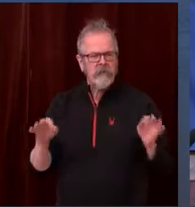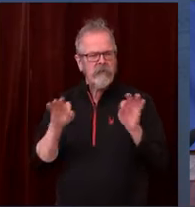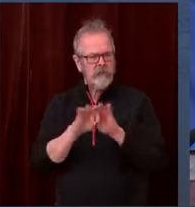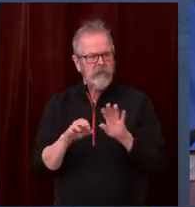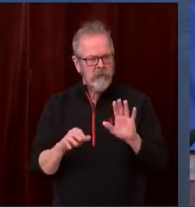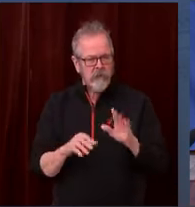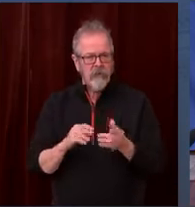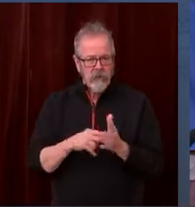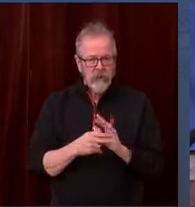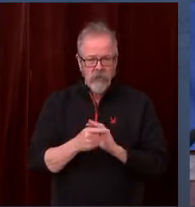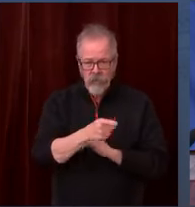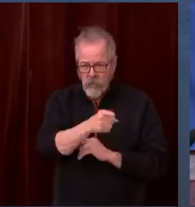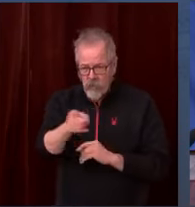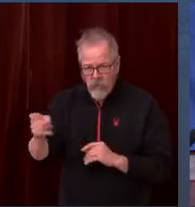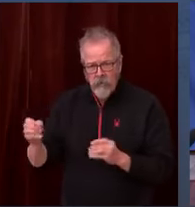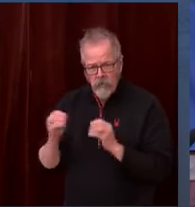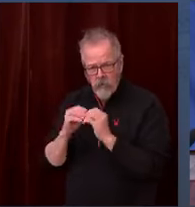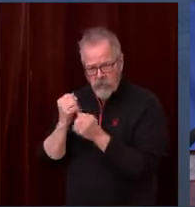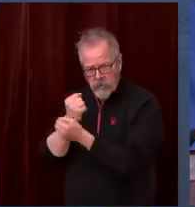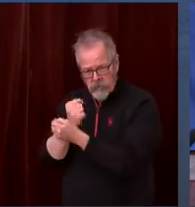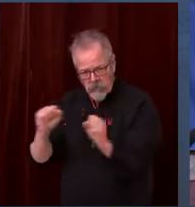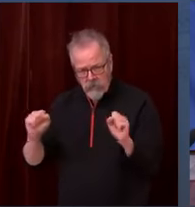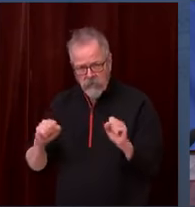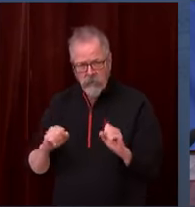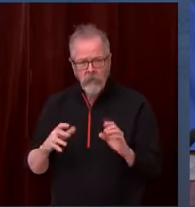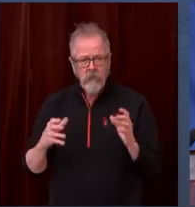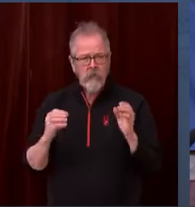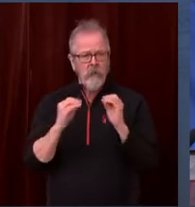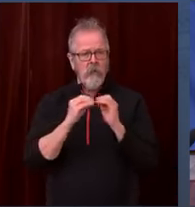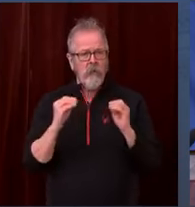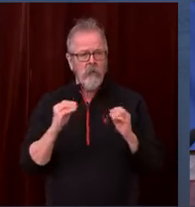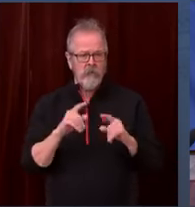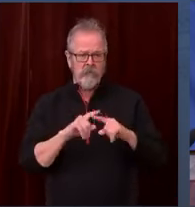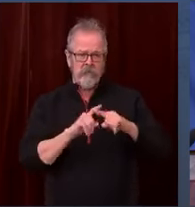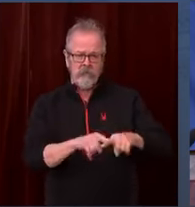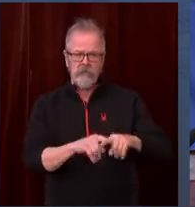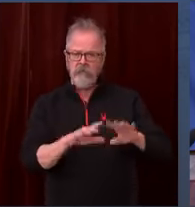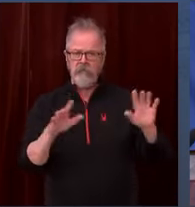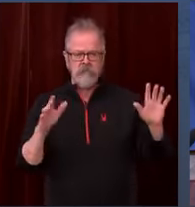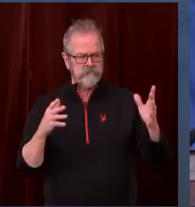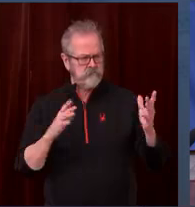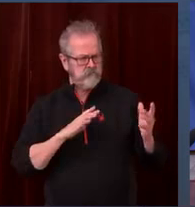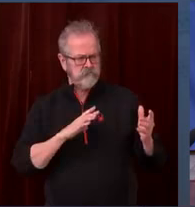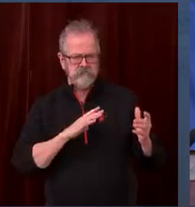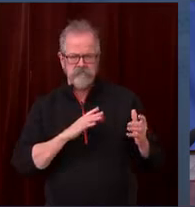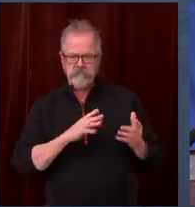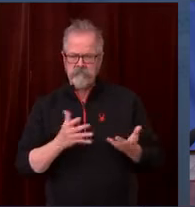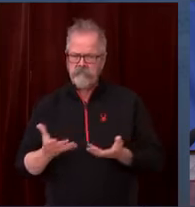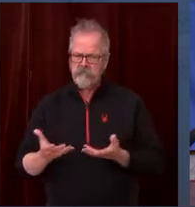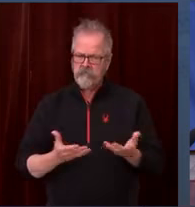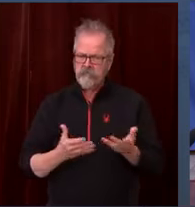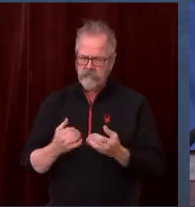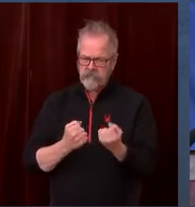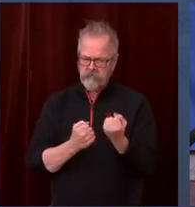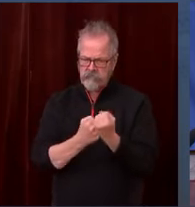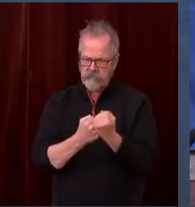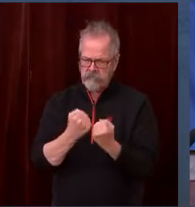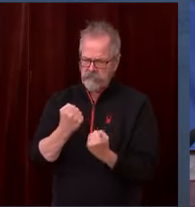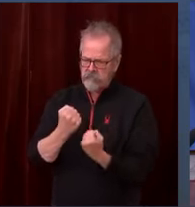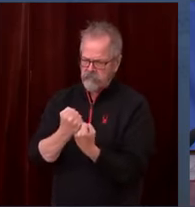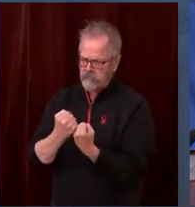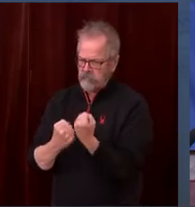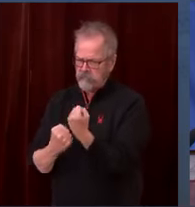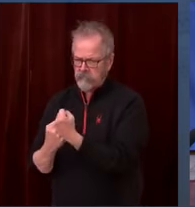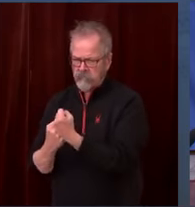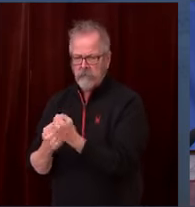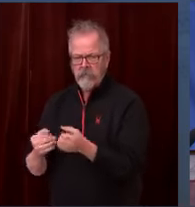they're positive for COVID-19. So this effort will help to minimize the COVID pandemic, as well as helping these